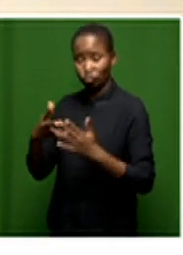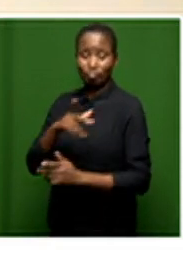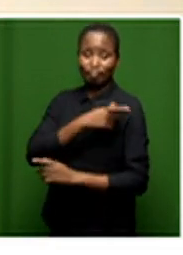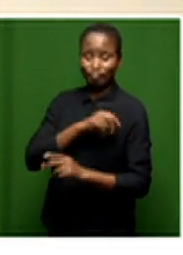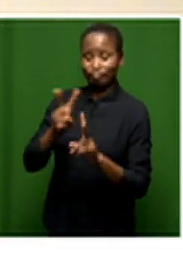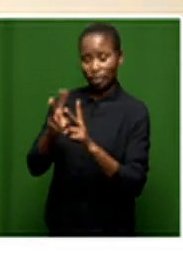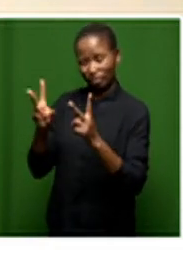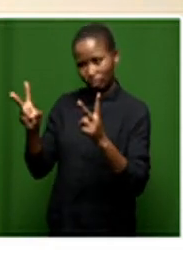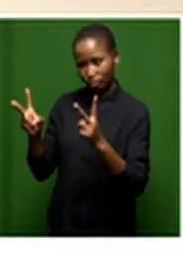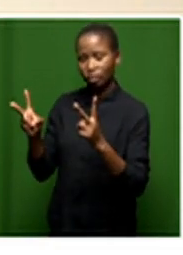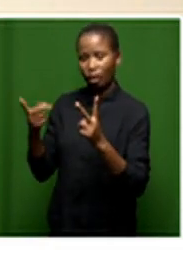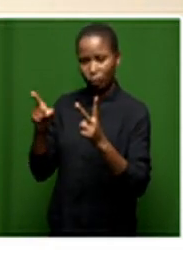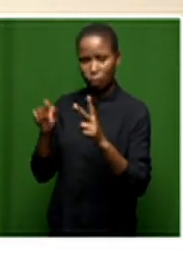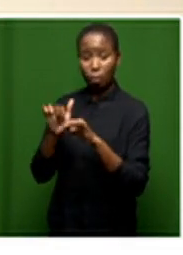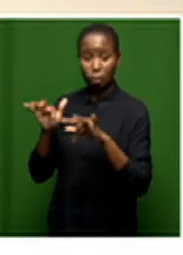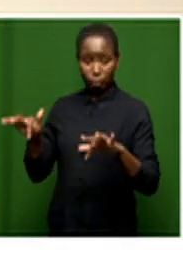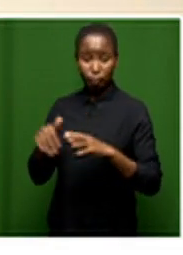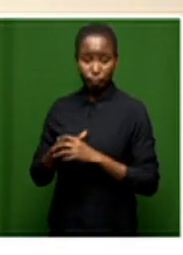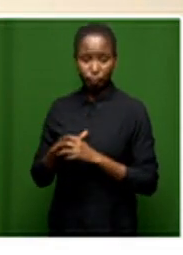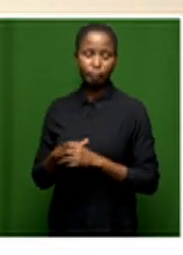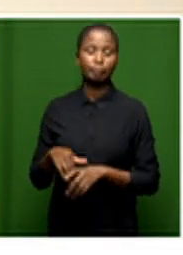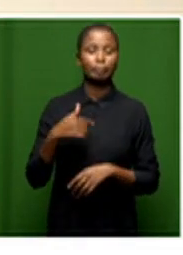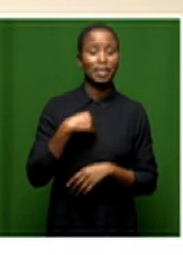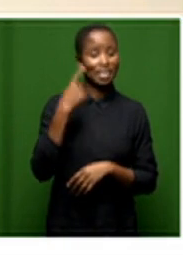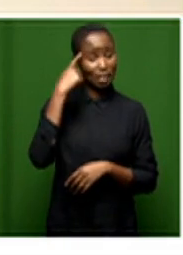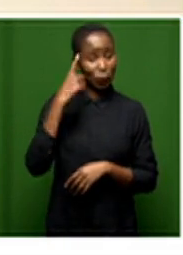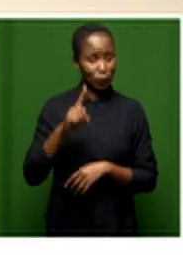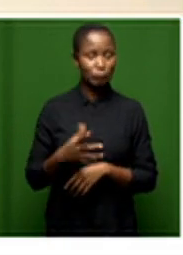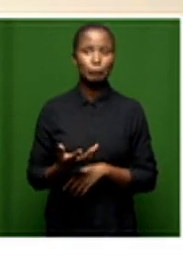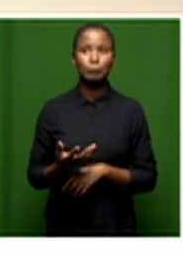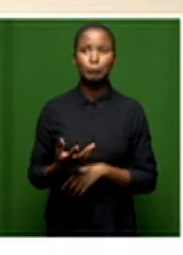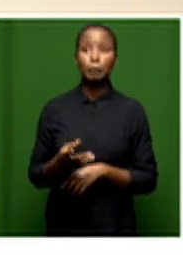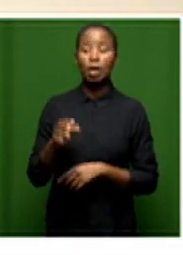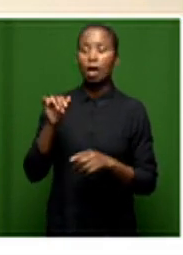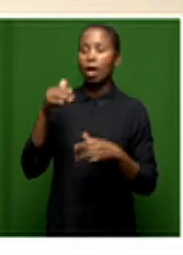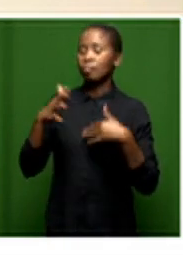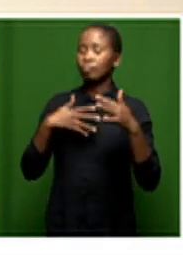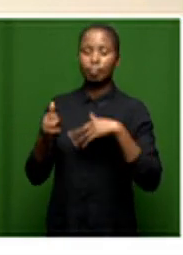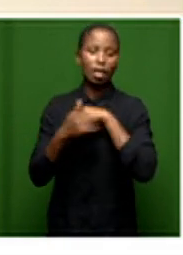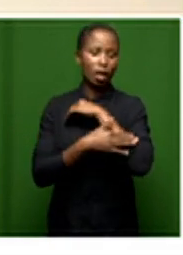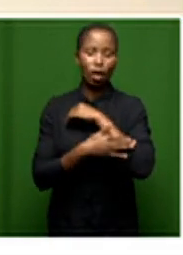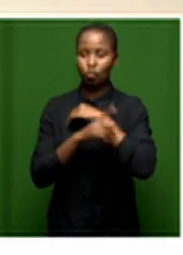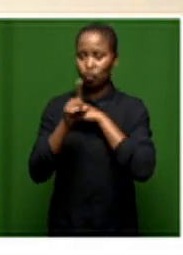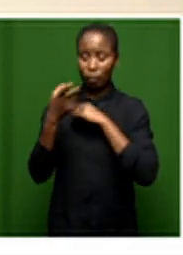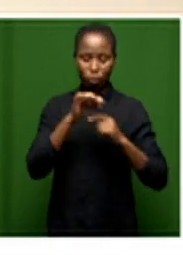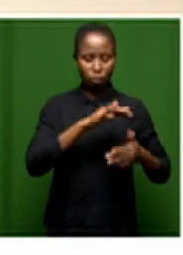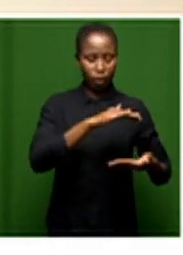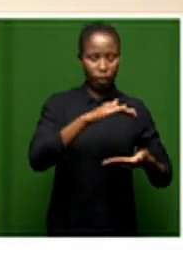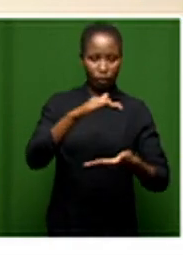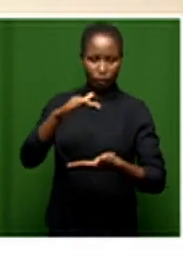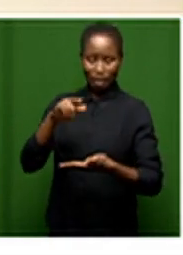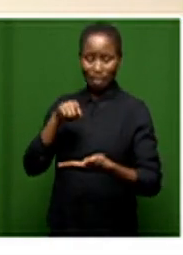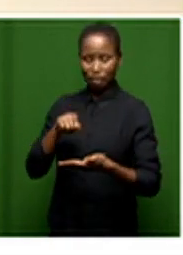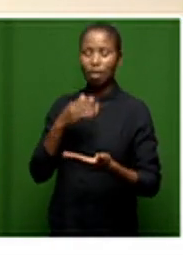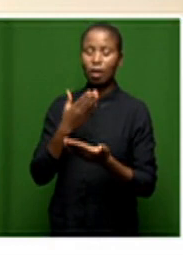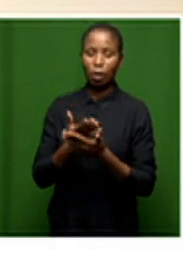entire population. So I can say that wherever each country is in their rollout, this is going to be a